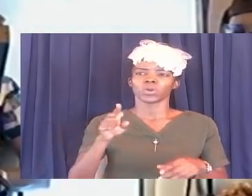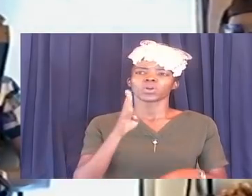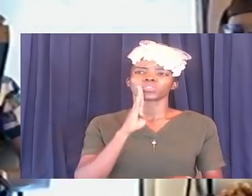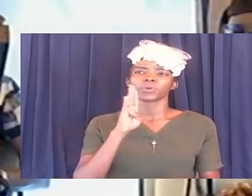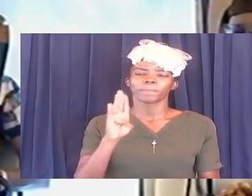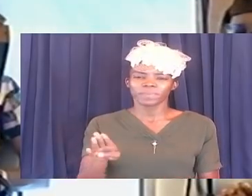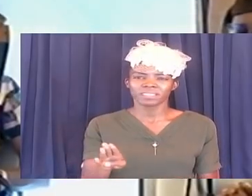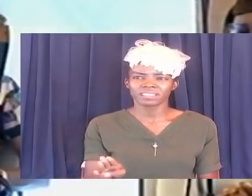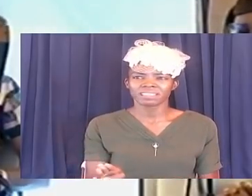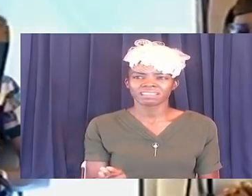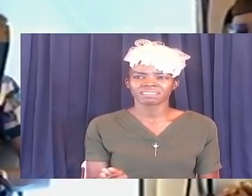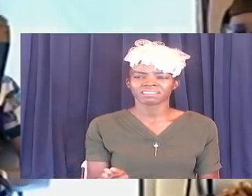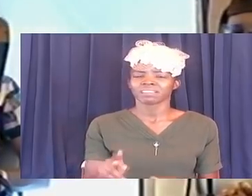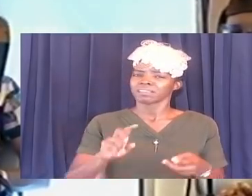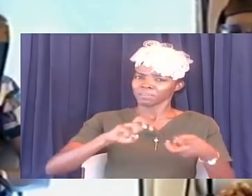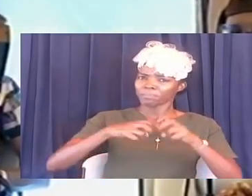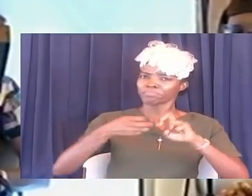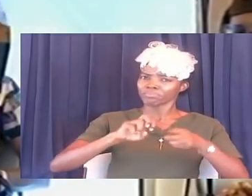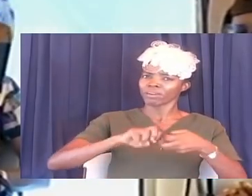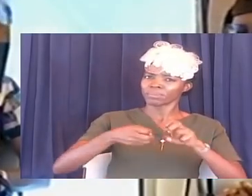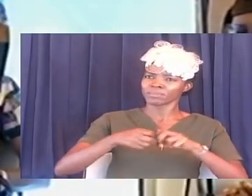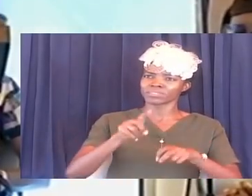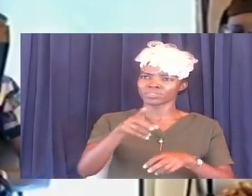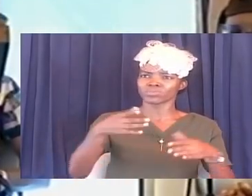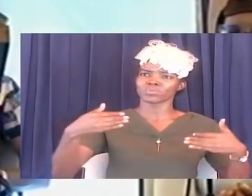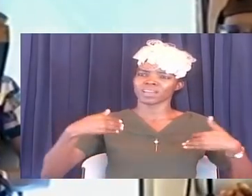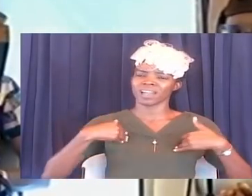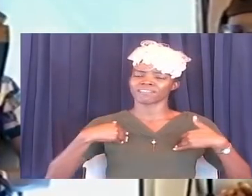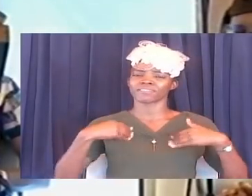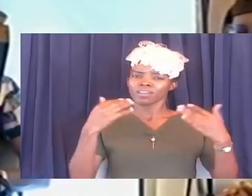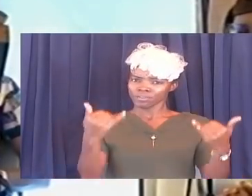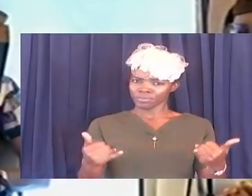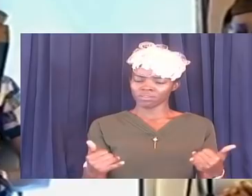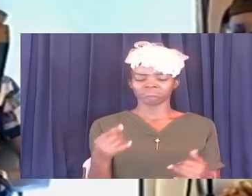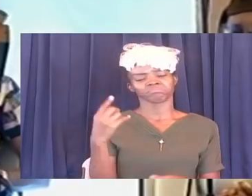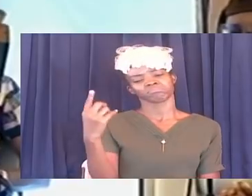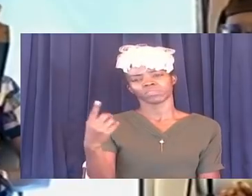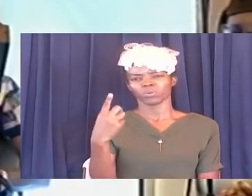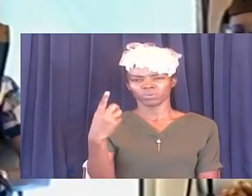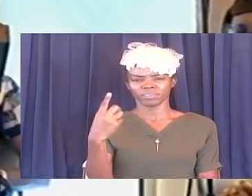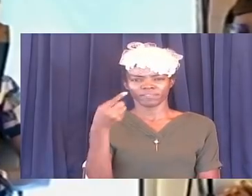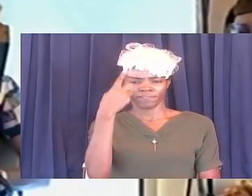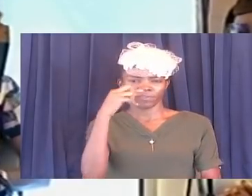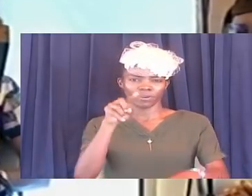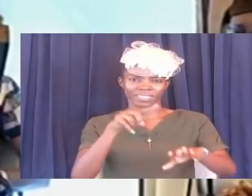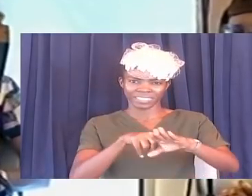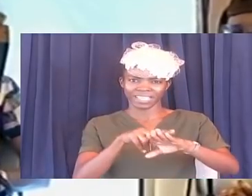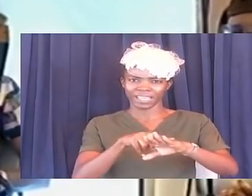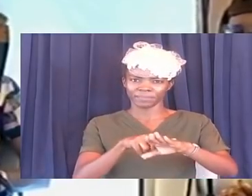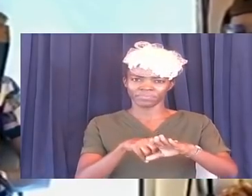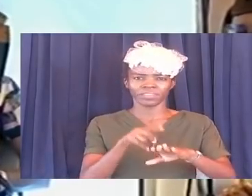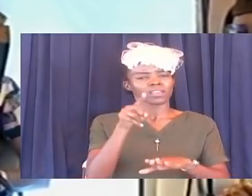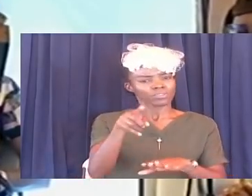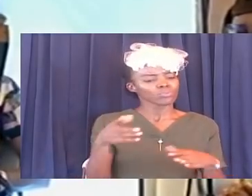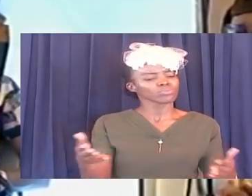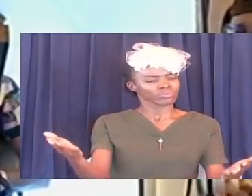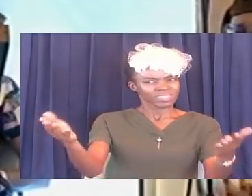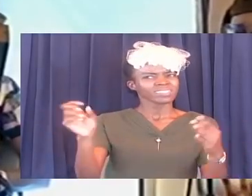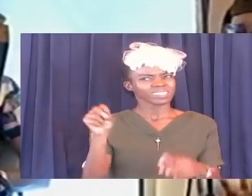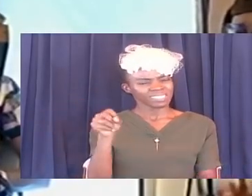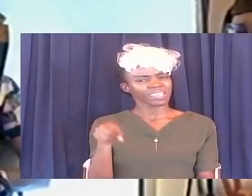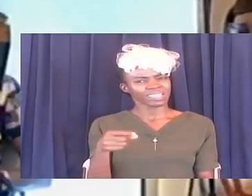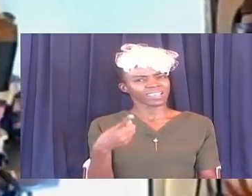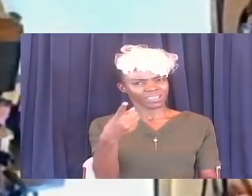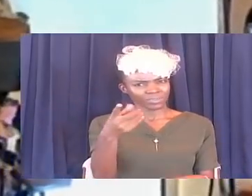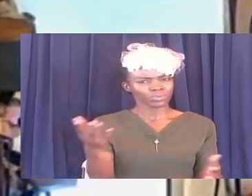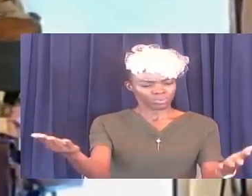for a season, trust me. Yes, you came to the Lord and you gave up so much. We know that